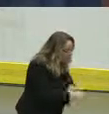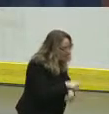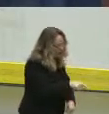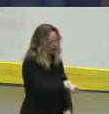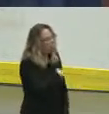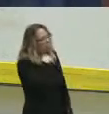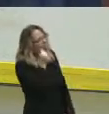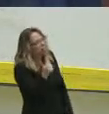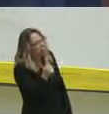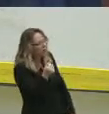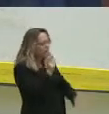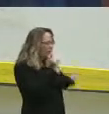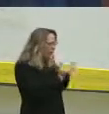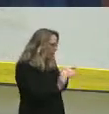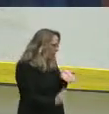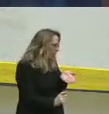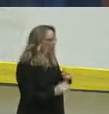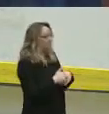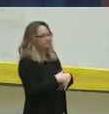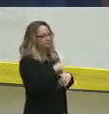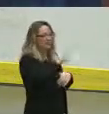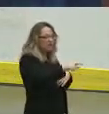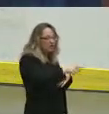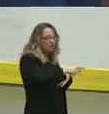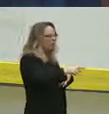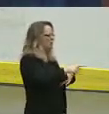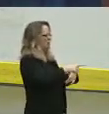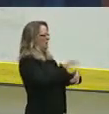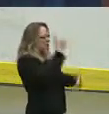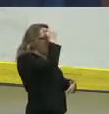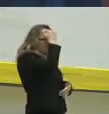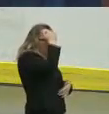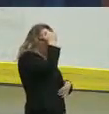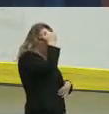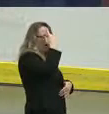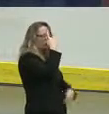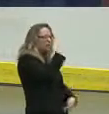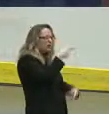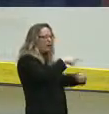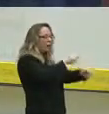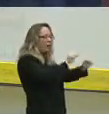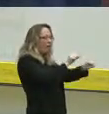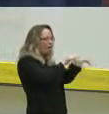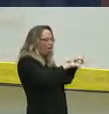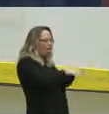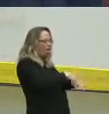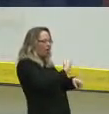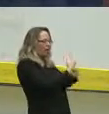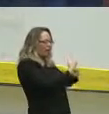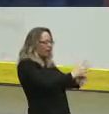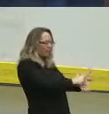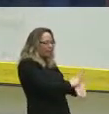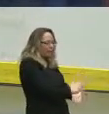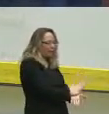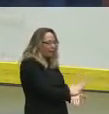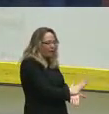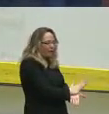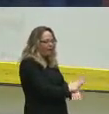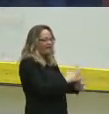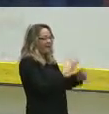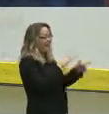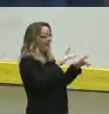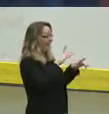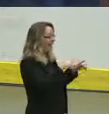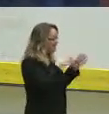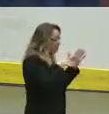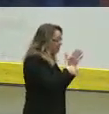sleep while studying and taking selfies in the same breath, although the quality may suffer a bit. But more than all of that, we learned